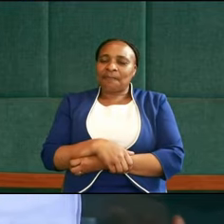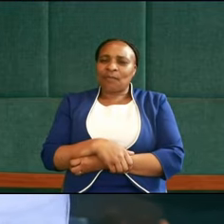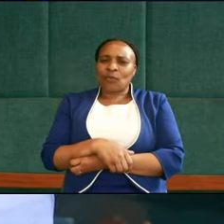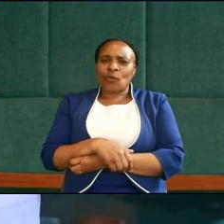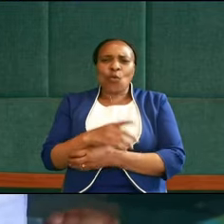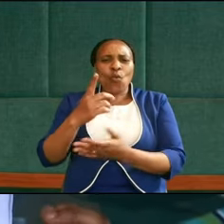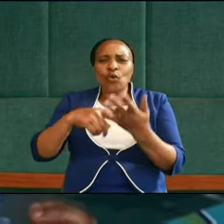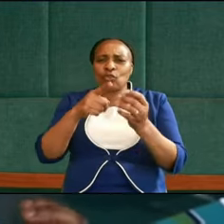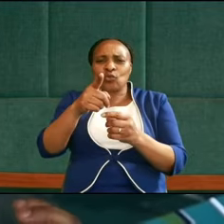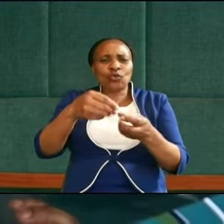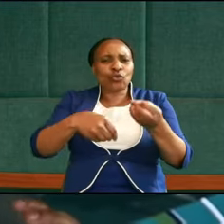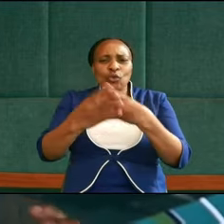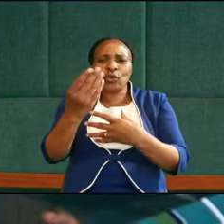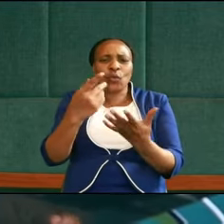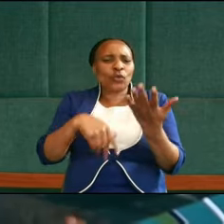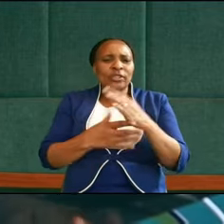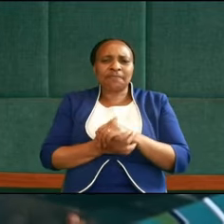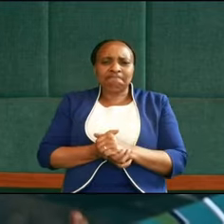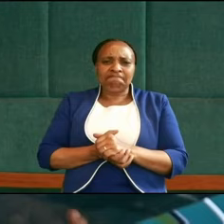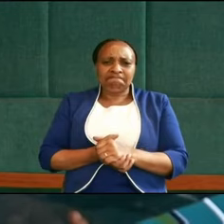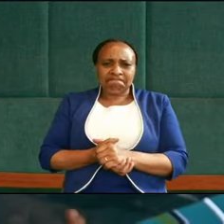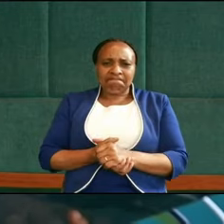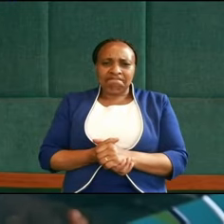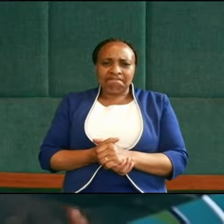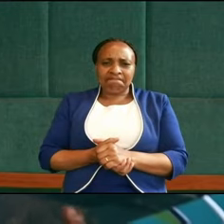What have we sold?